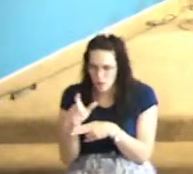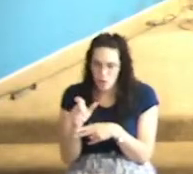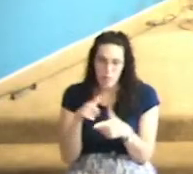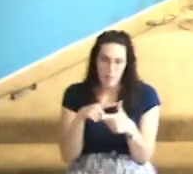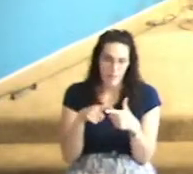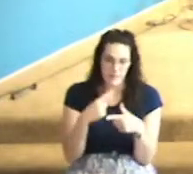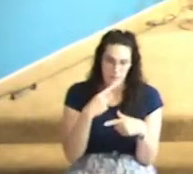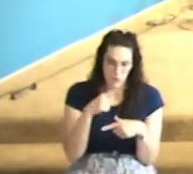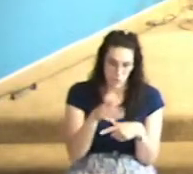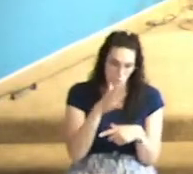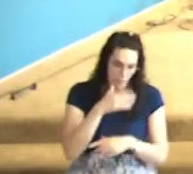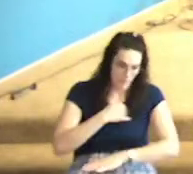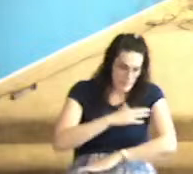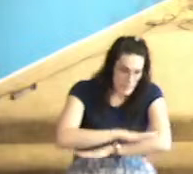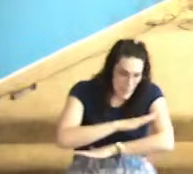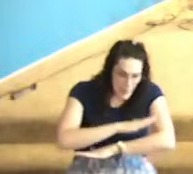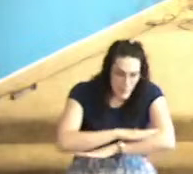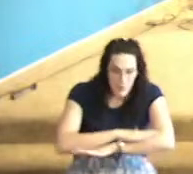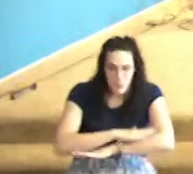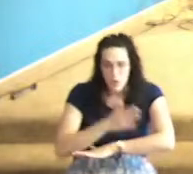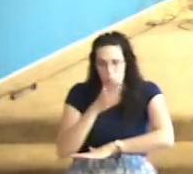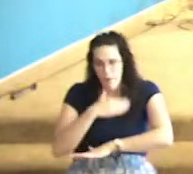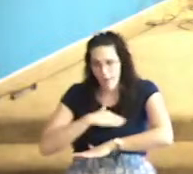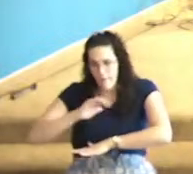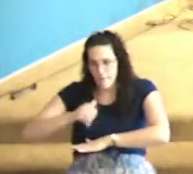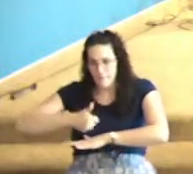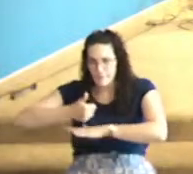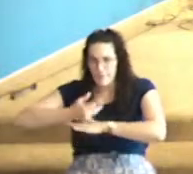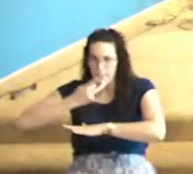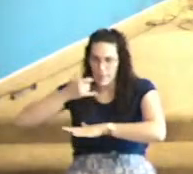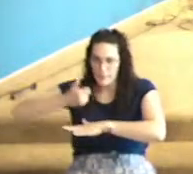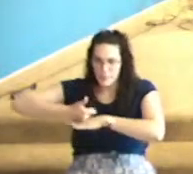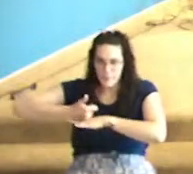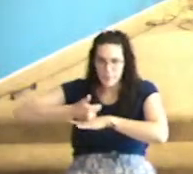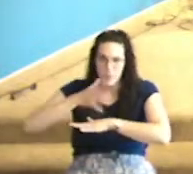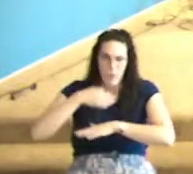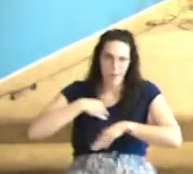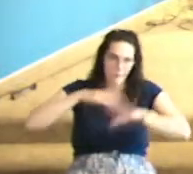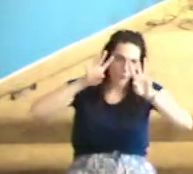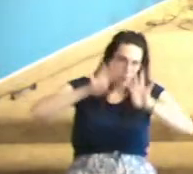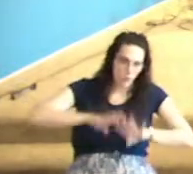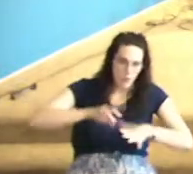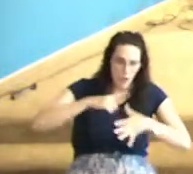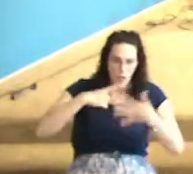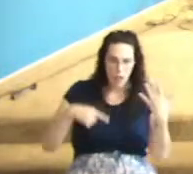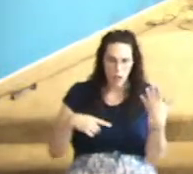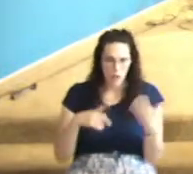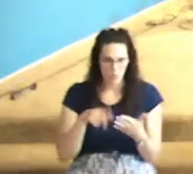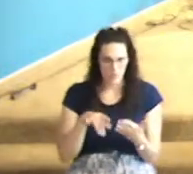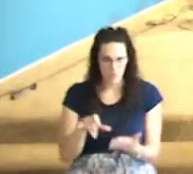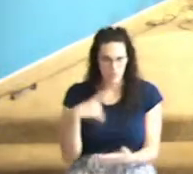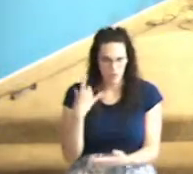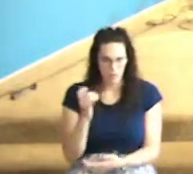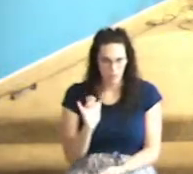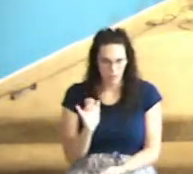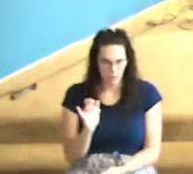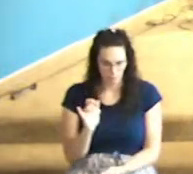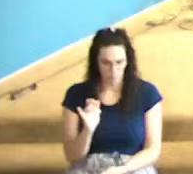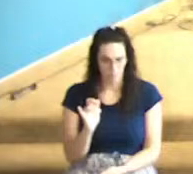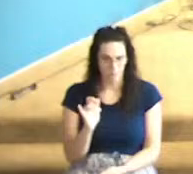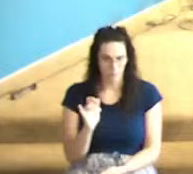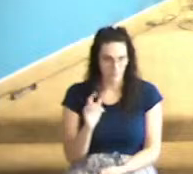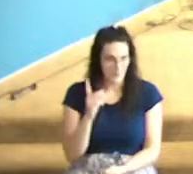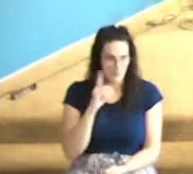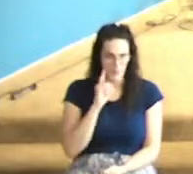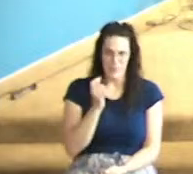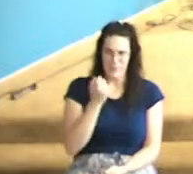they're saying, you have this table, you have this lampstand, you get these curtains. What's it sound like? It sounds like they just have